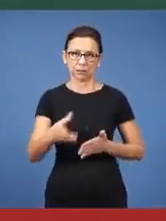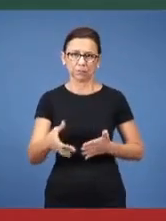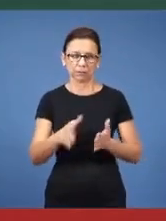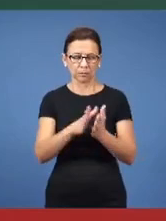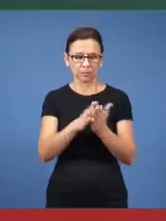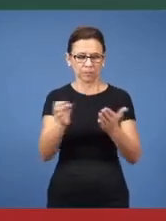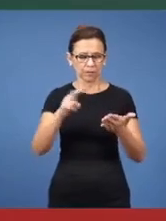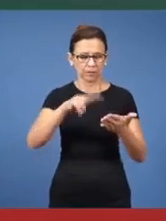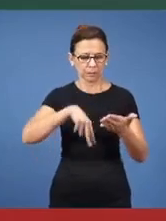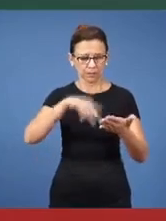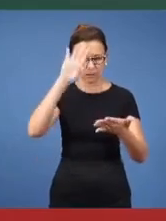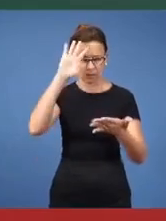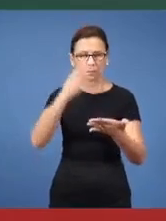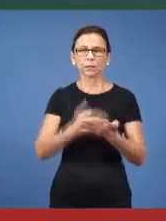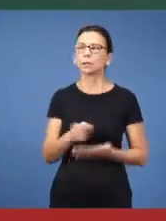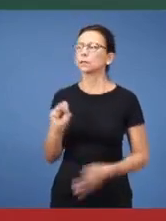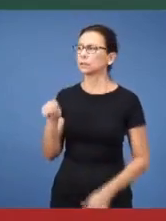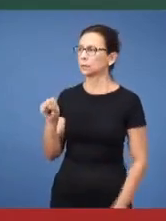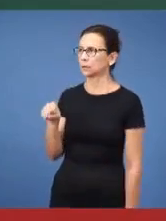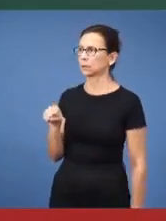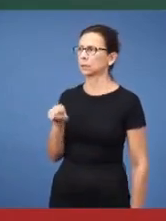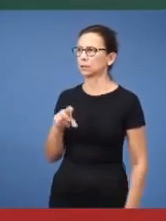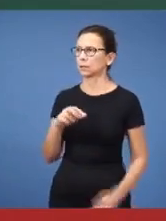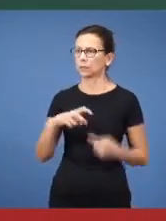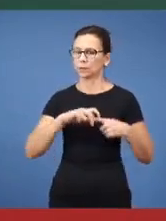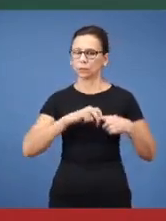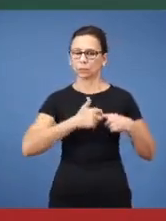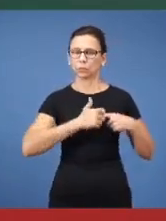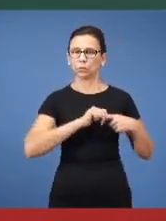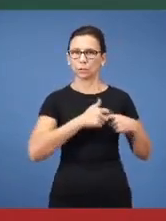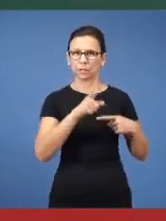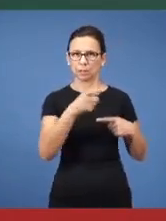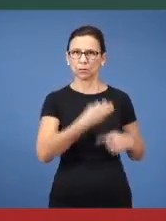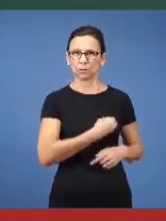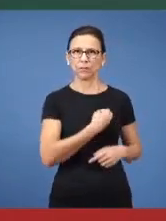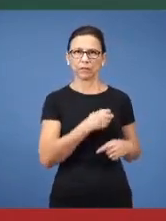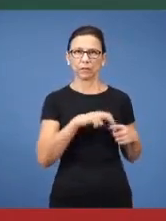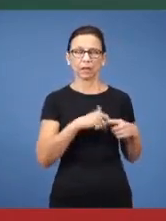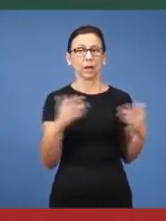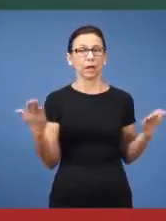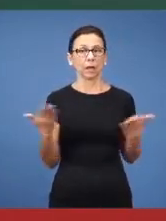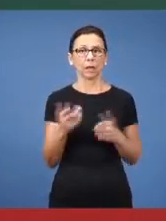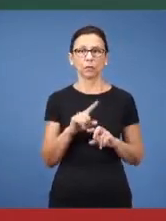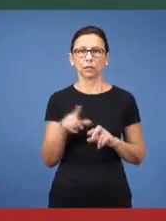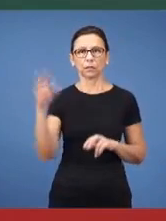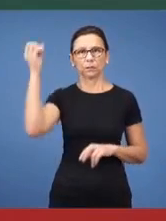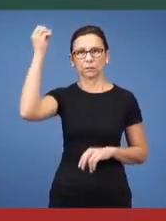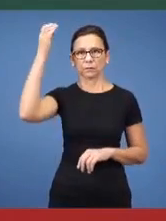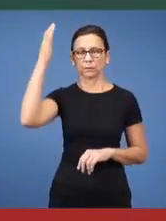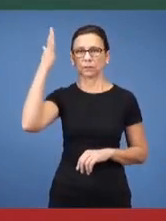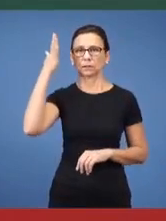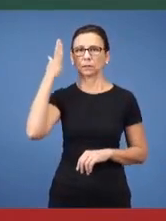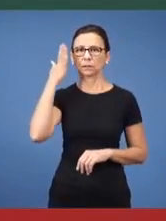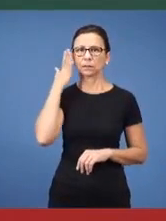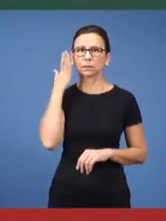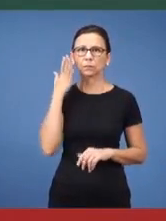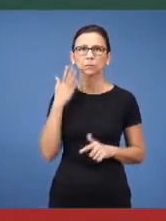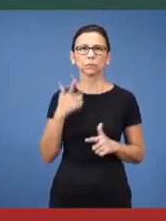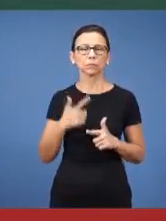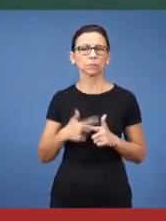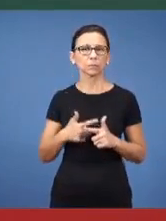word. You believe in the word? I believe. You fix up your life, and this is a word. Now, this is